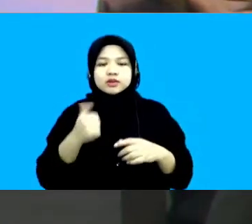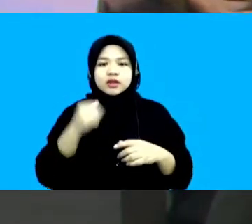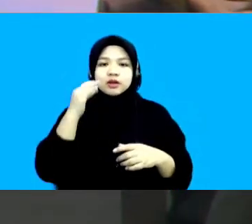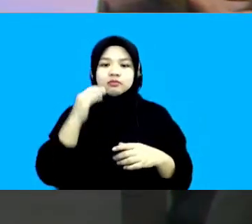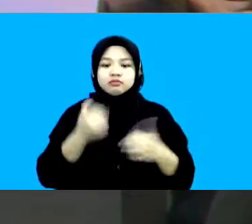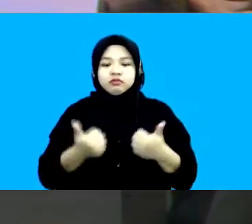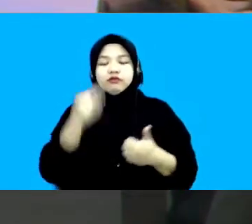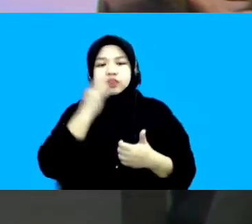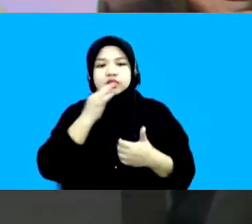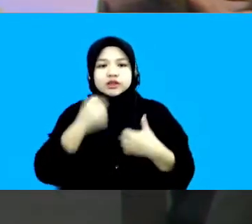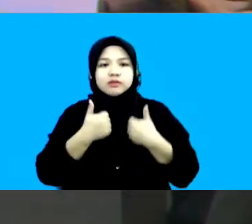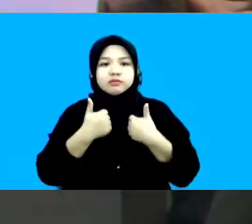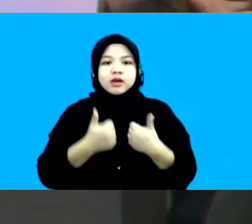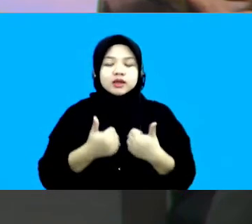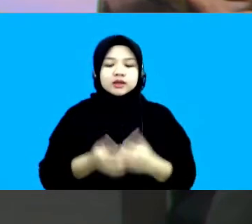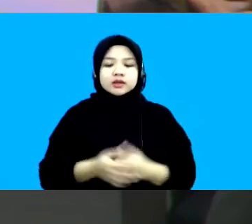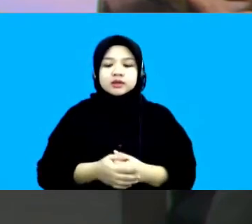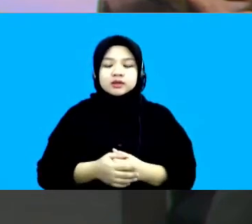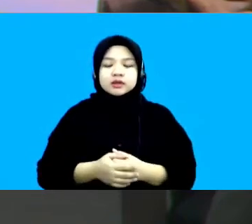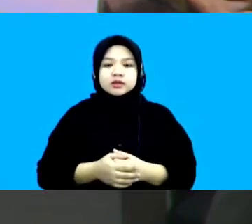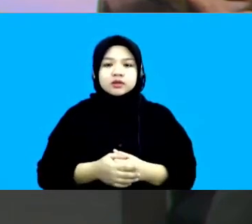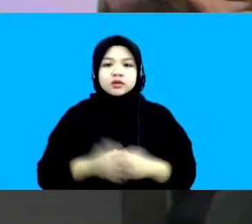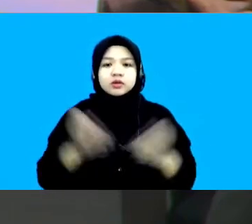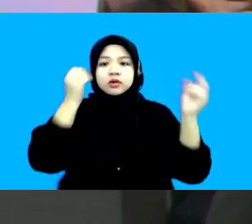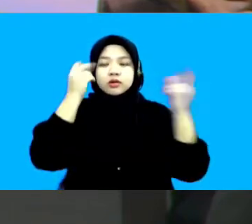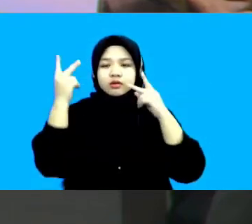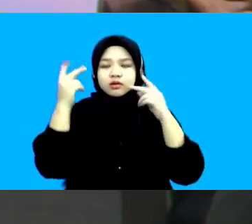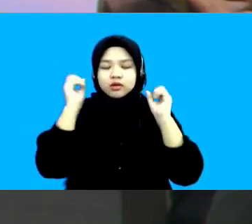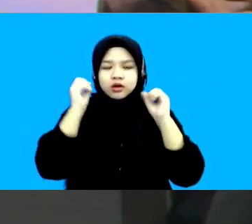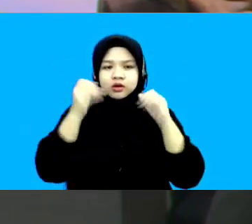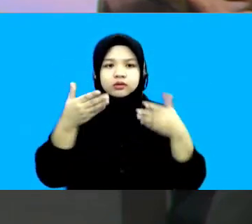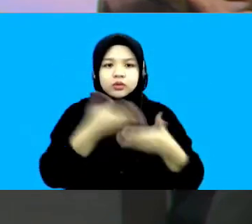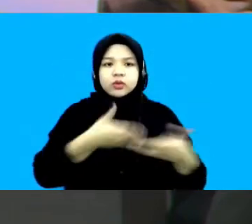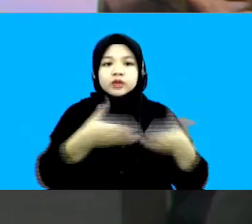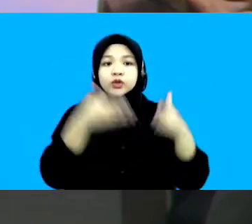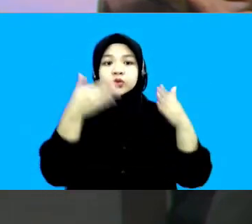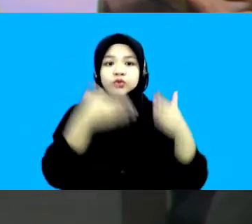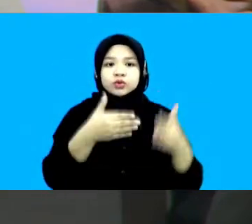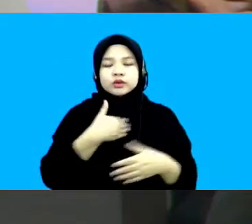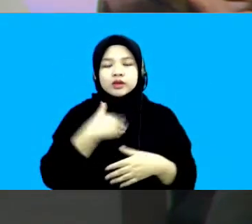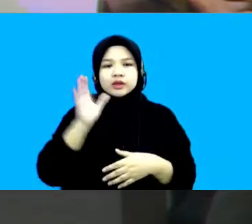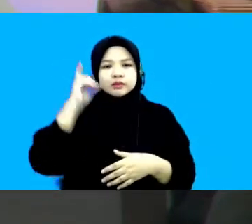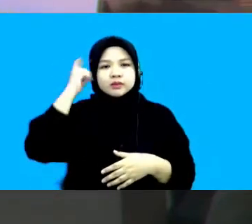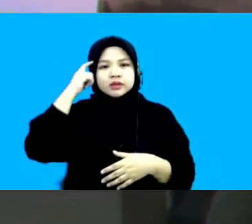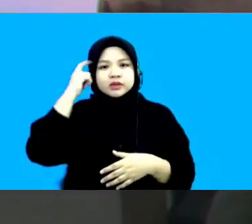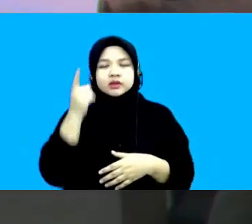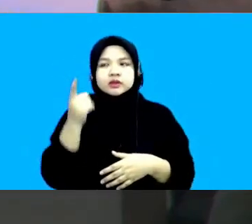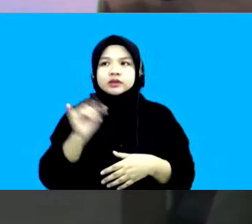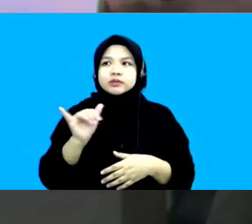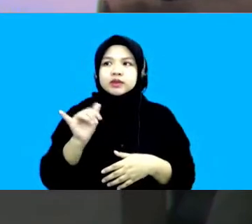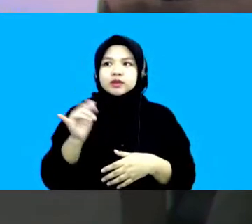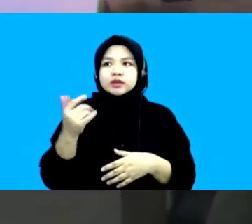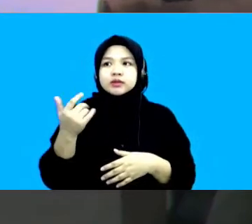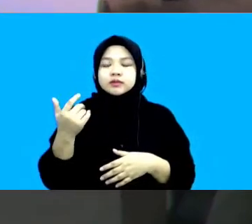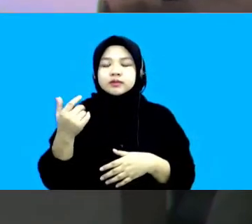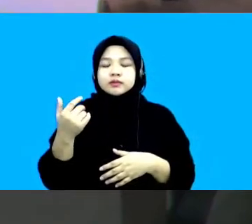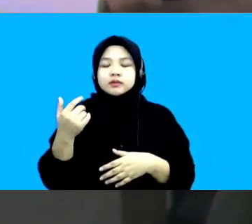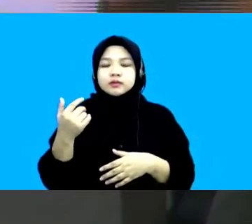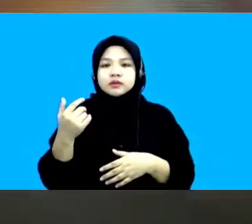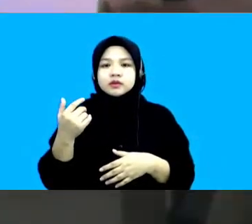income. Yeah, even though before they were not considered as poor because lockdown effect,